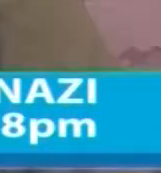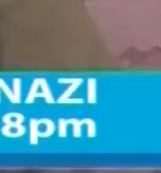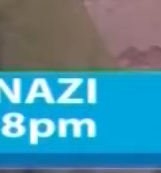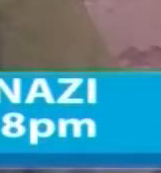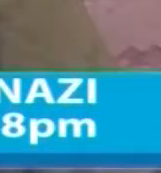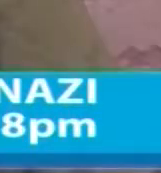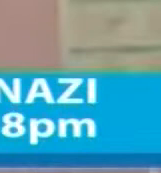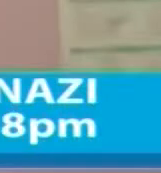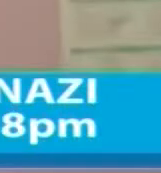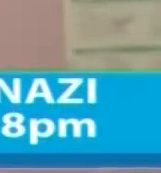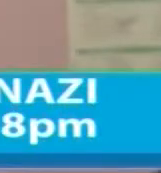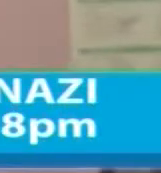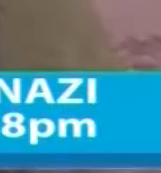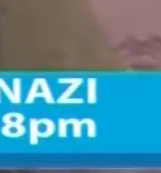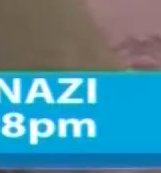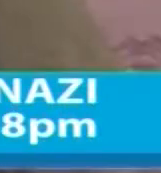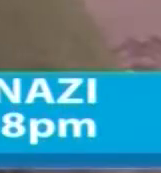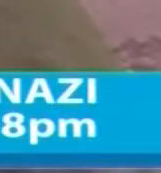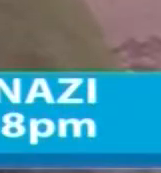Mombasani, madam.